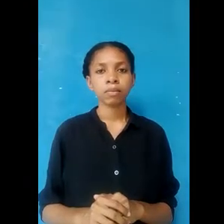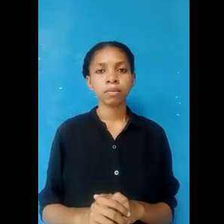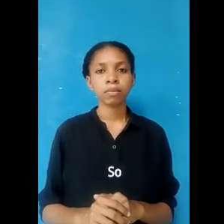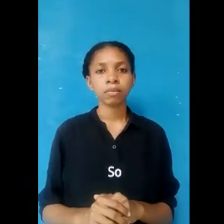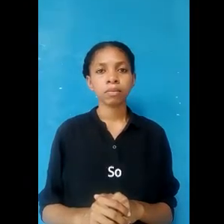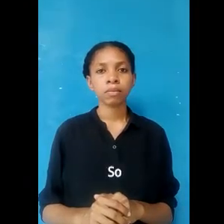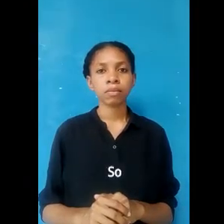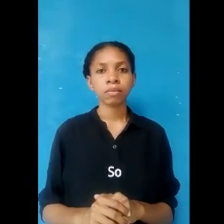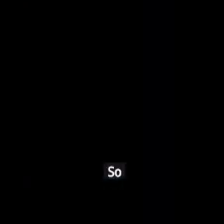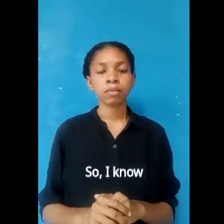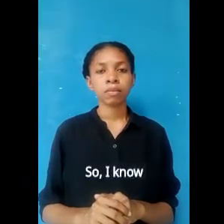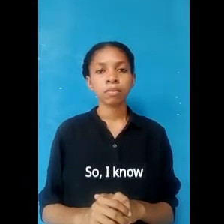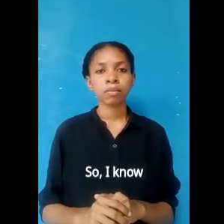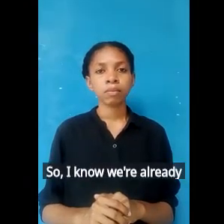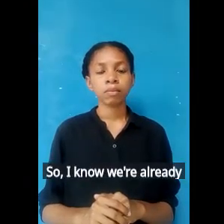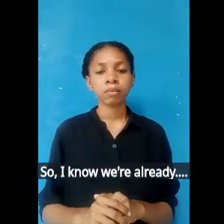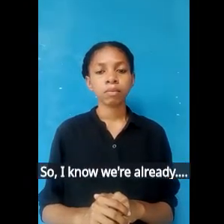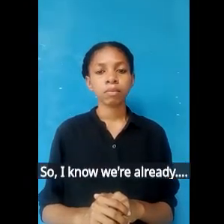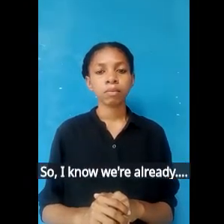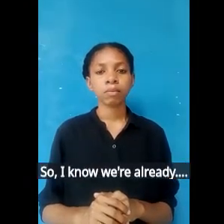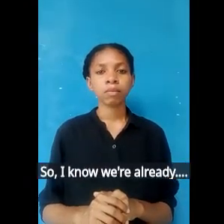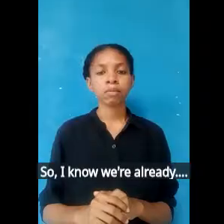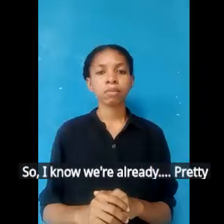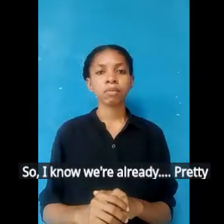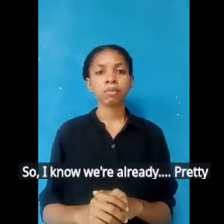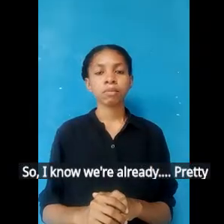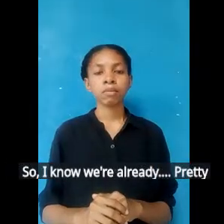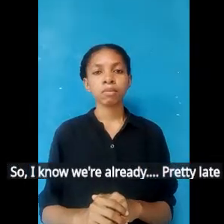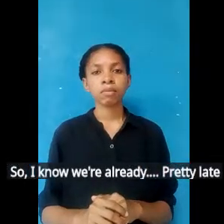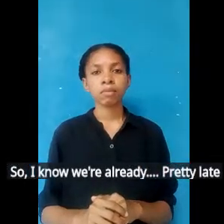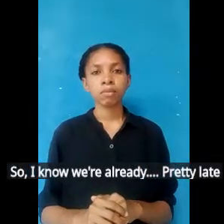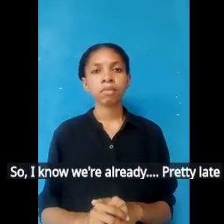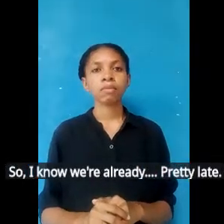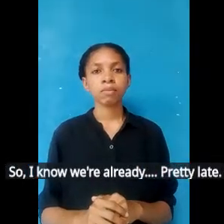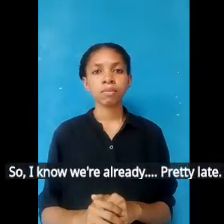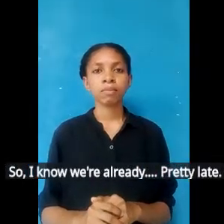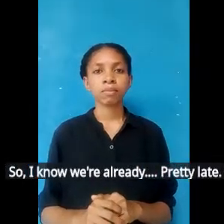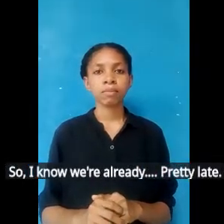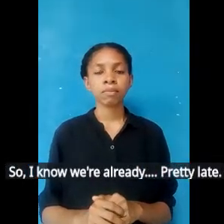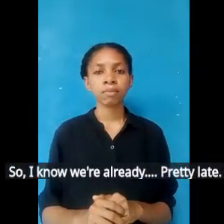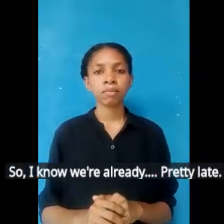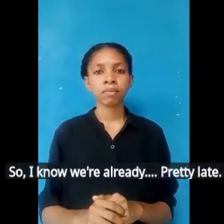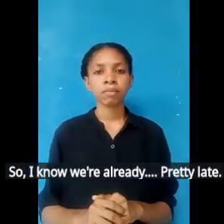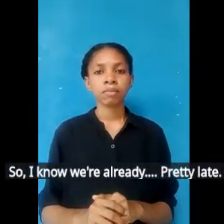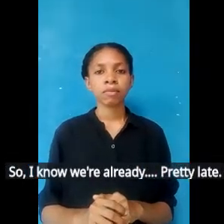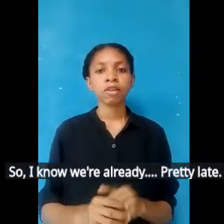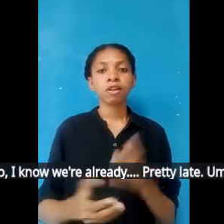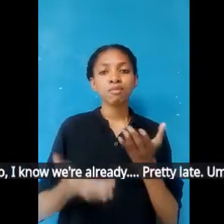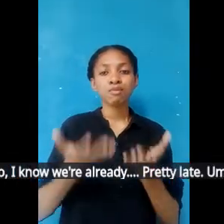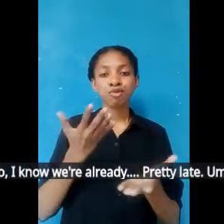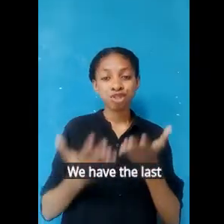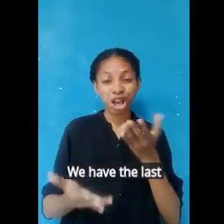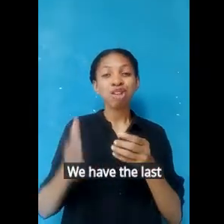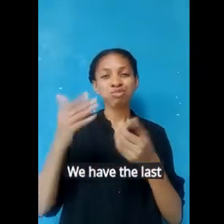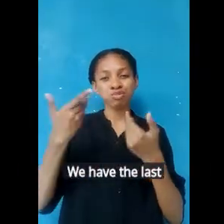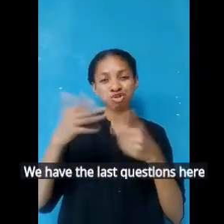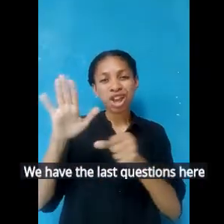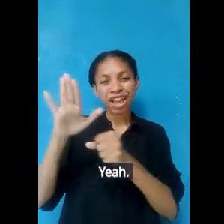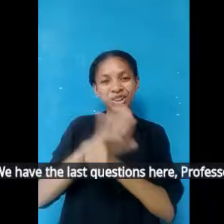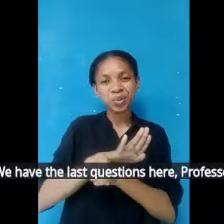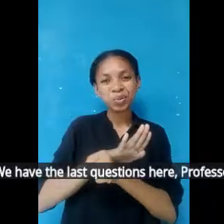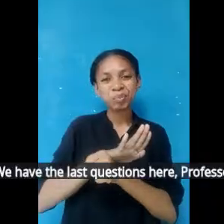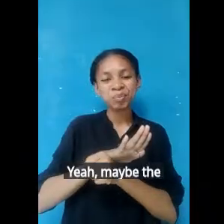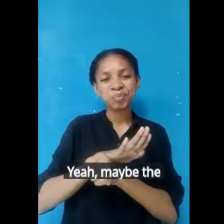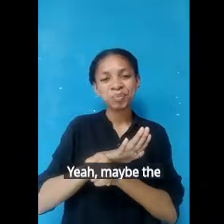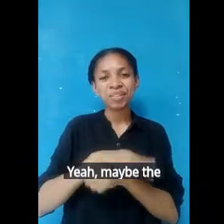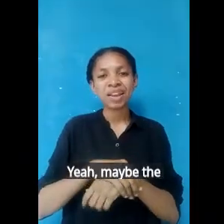So I know we're already pretty late. We have the last questions here, Professor. Yeah, maybe the